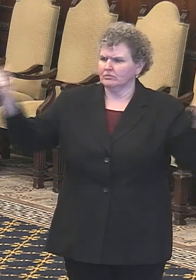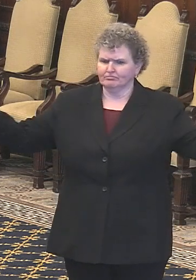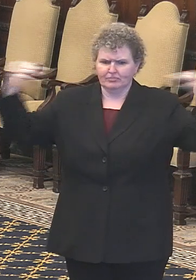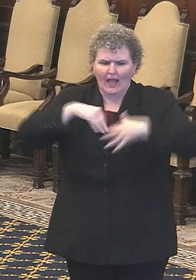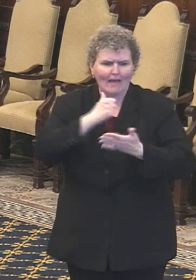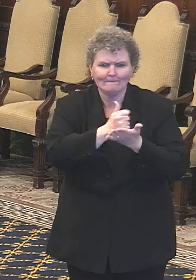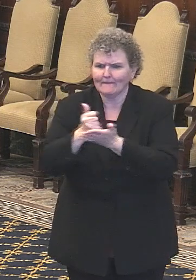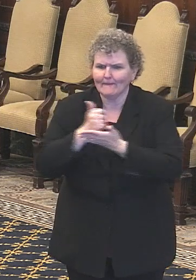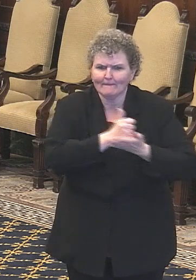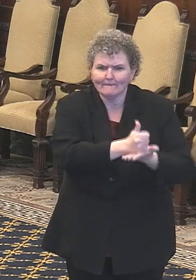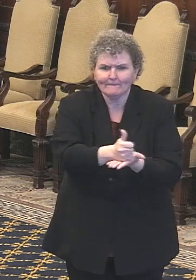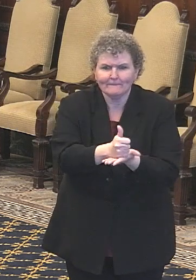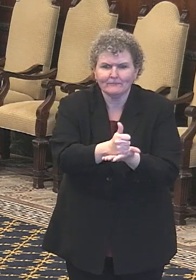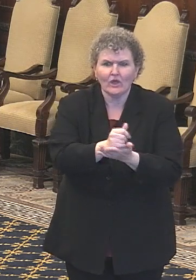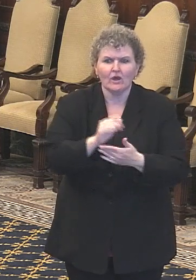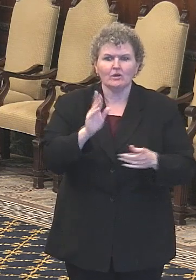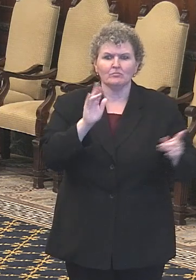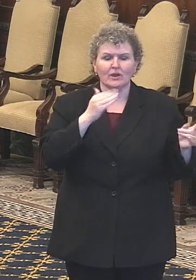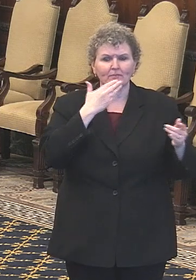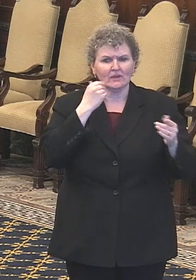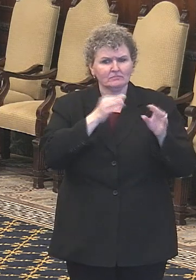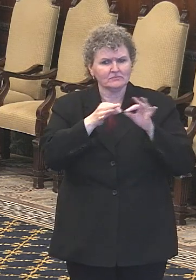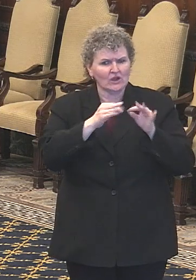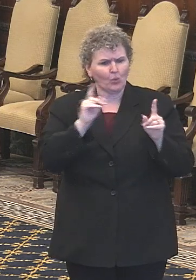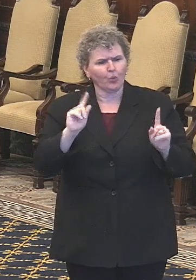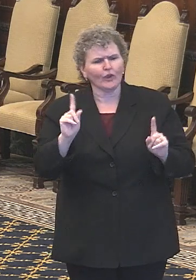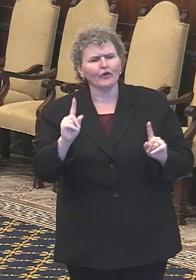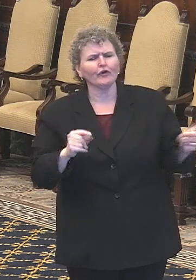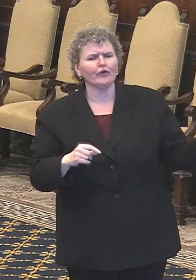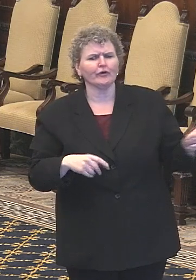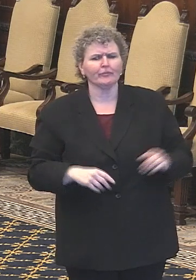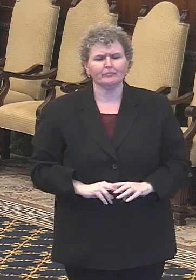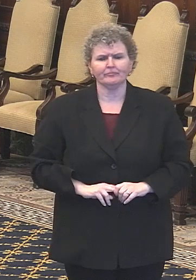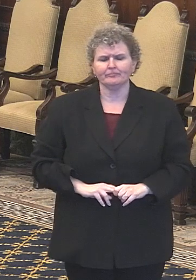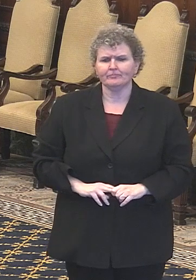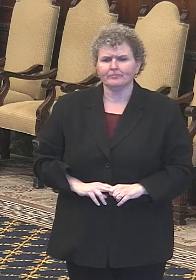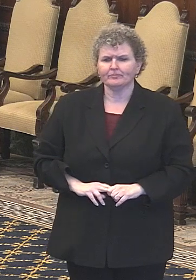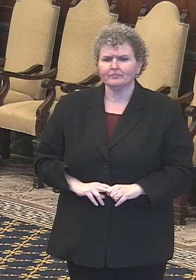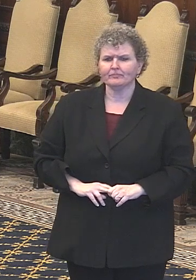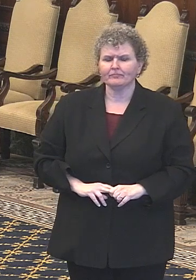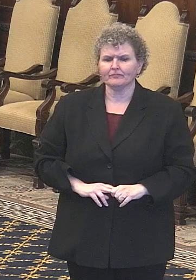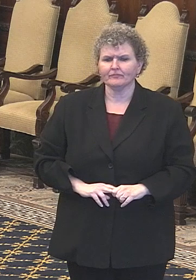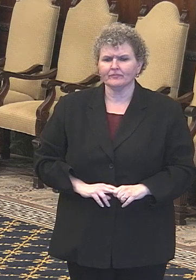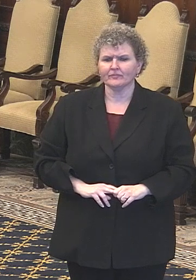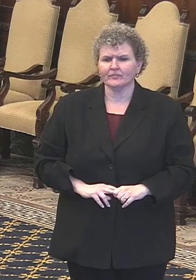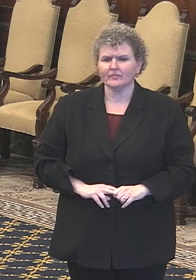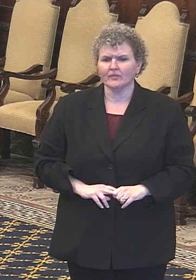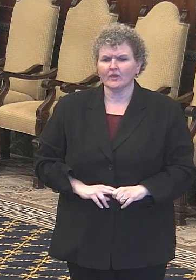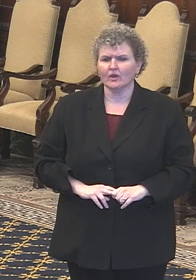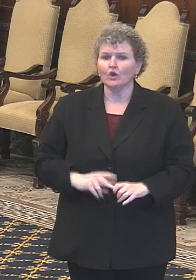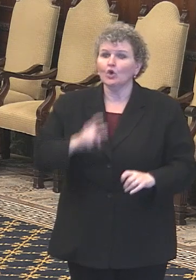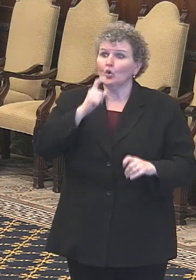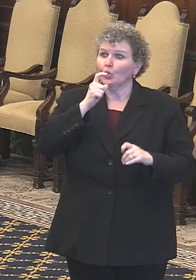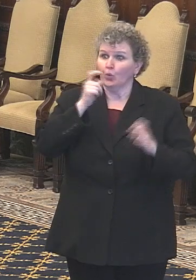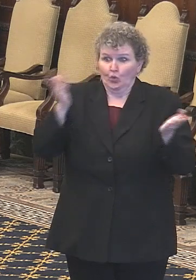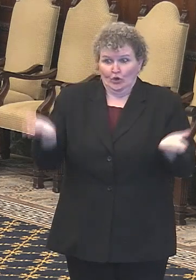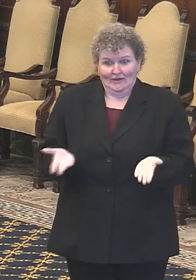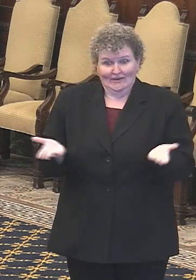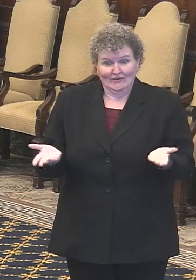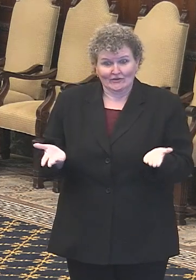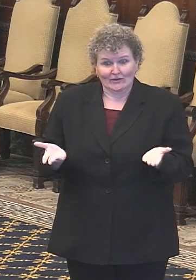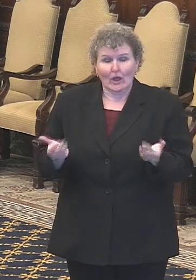again, this all came into place towards the end of the quarter. So I think it's really kind of it's